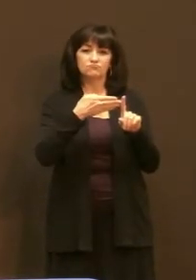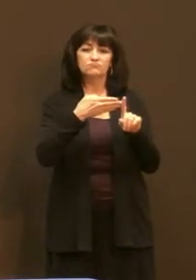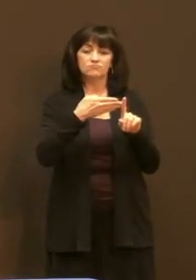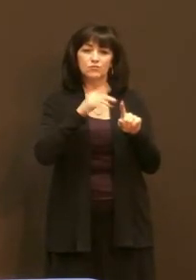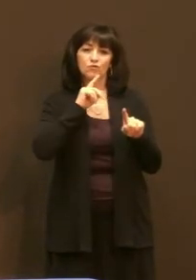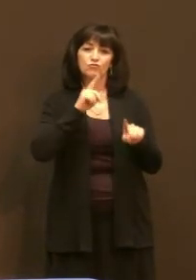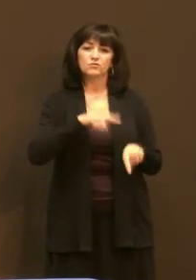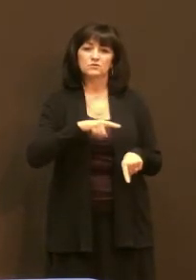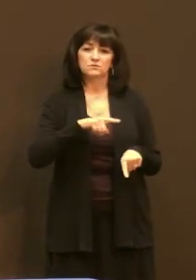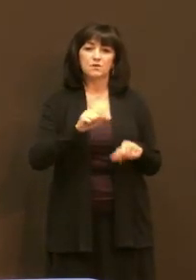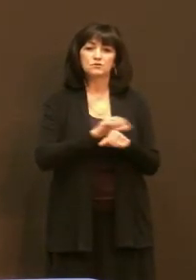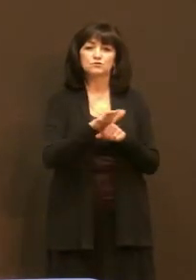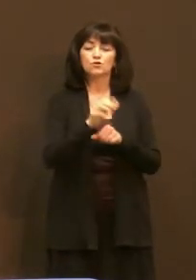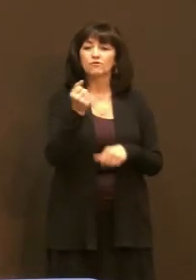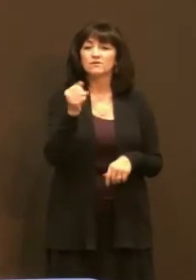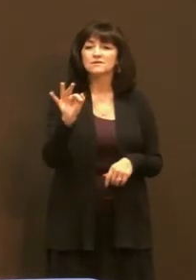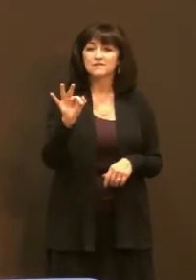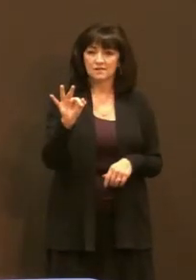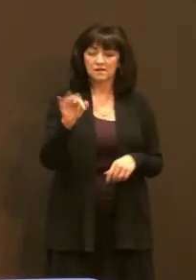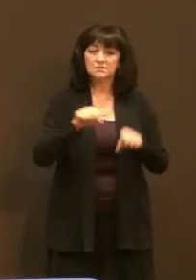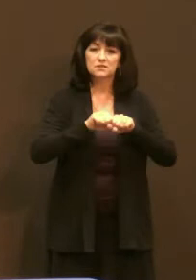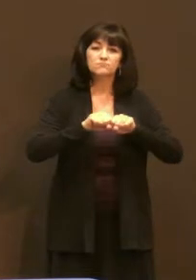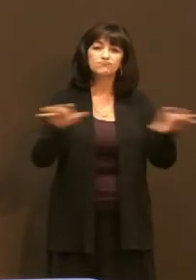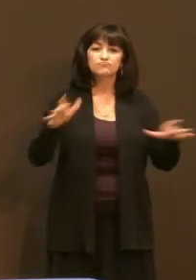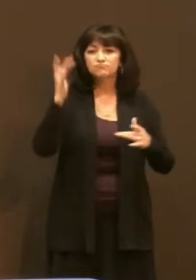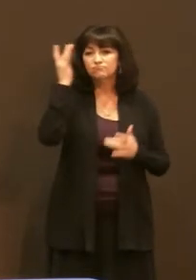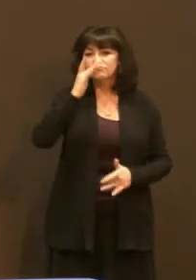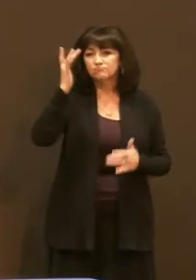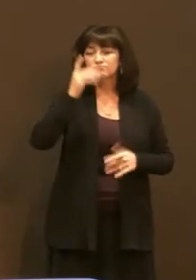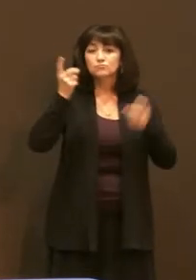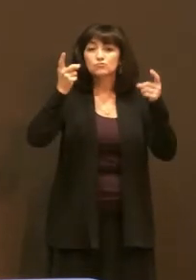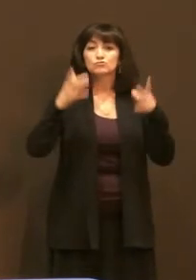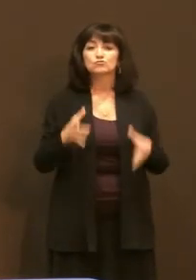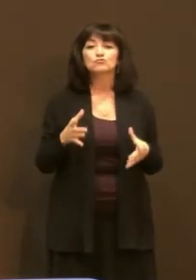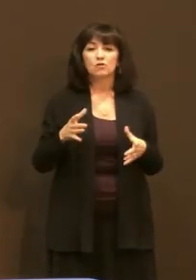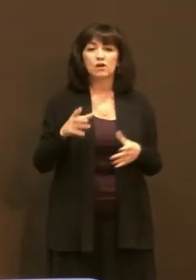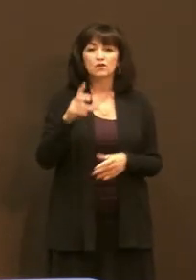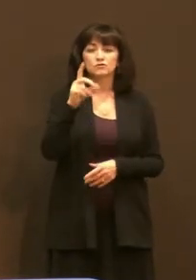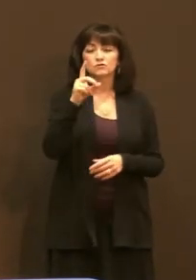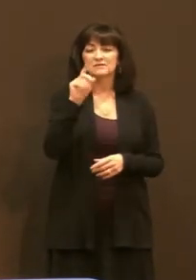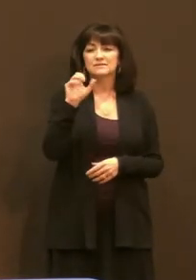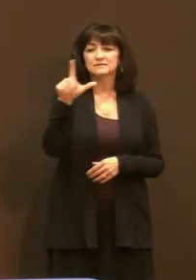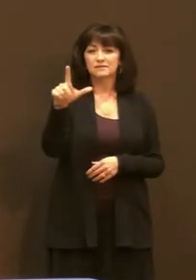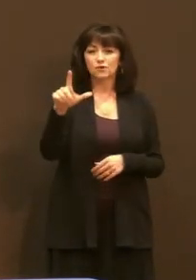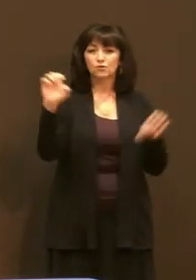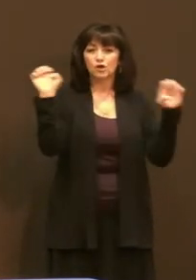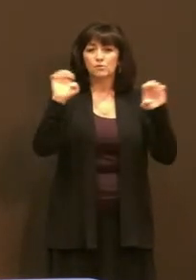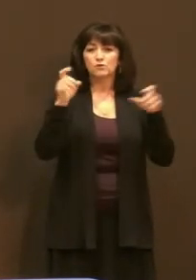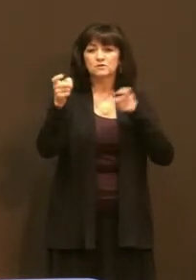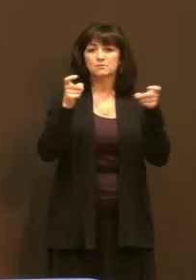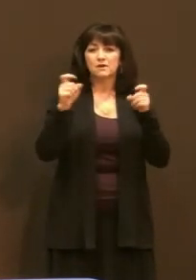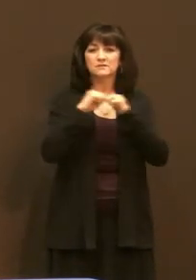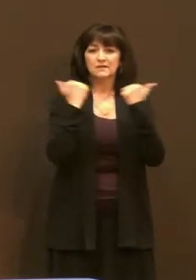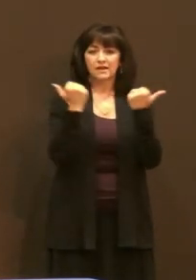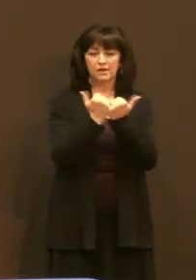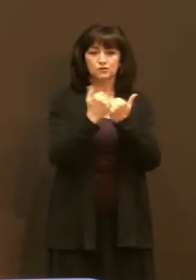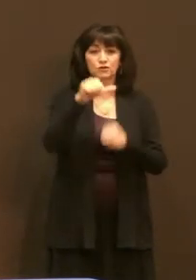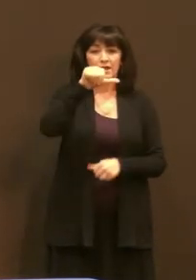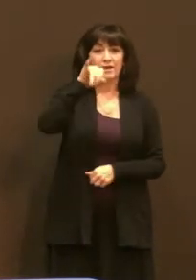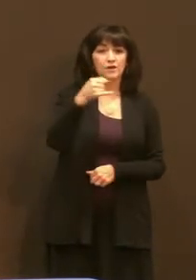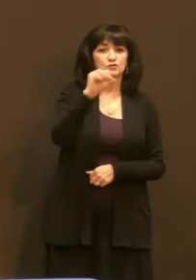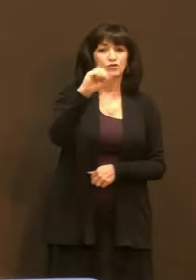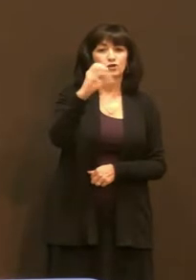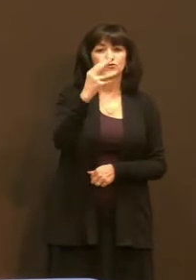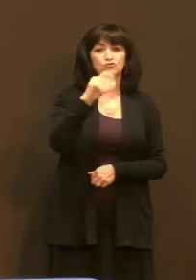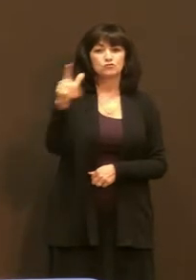the COVID-19 pandemic, the Director of the Delaware Emergency Management Agency, Schall. I want to thank both